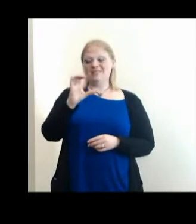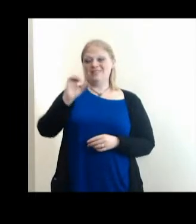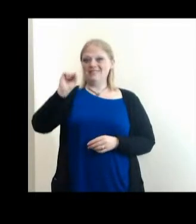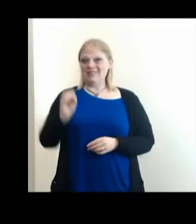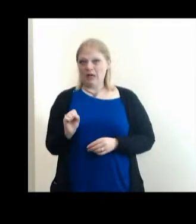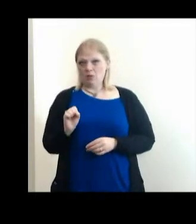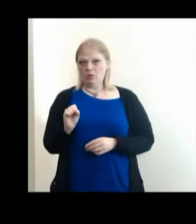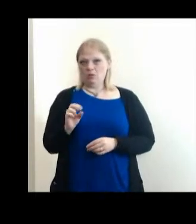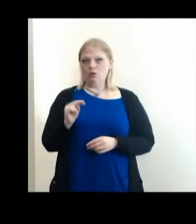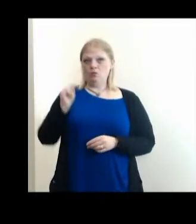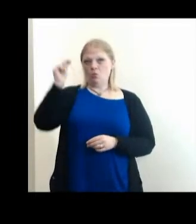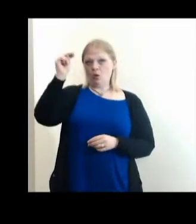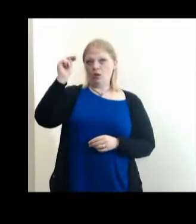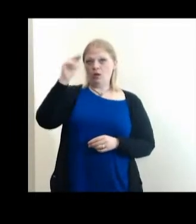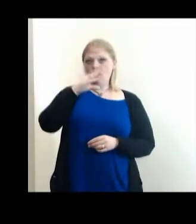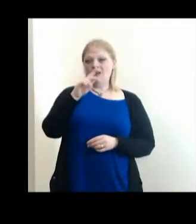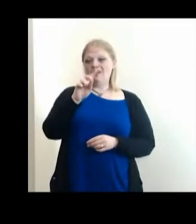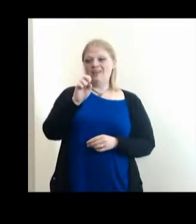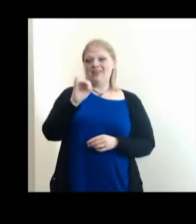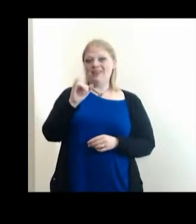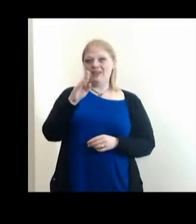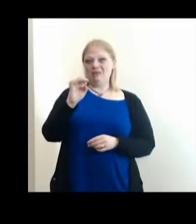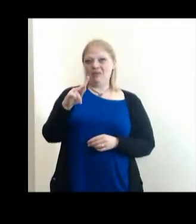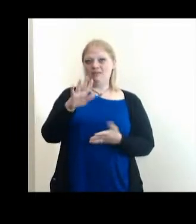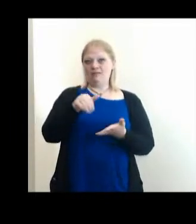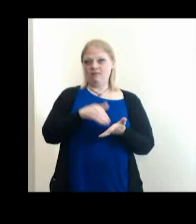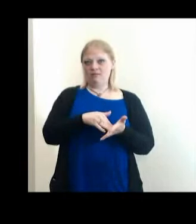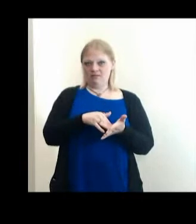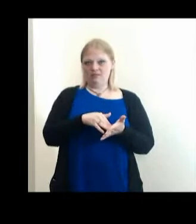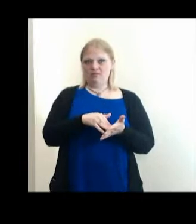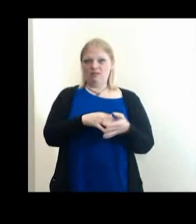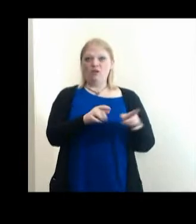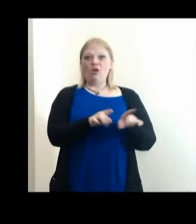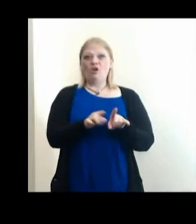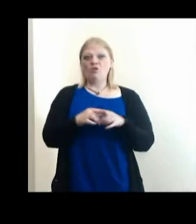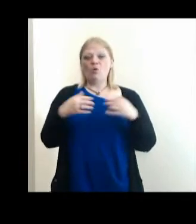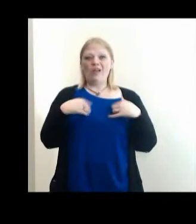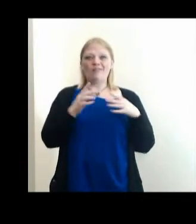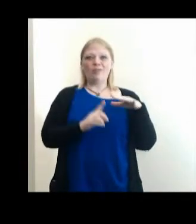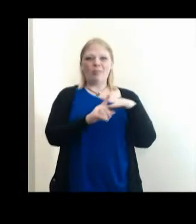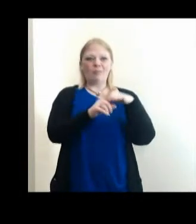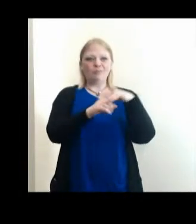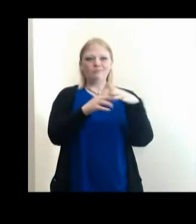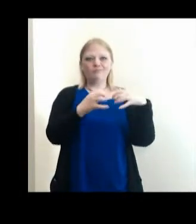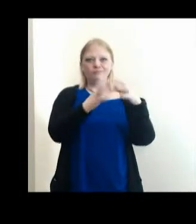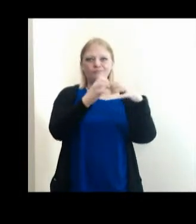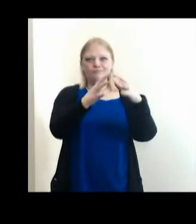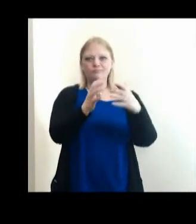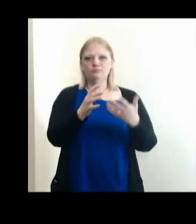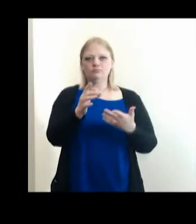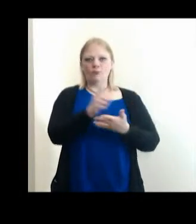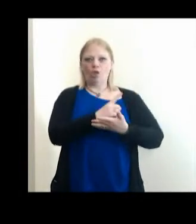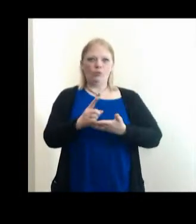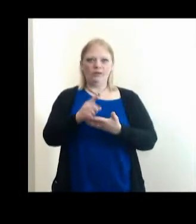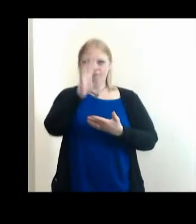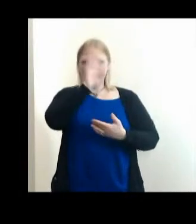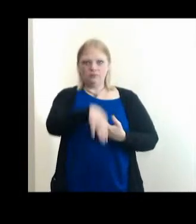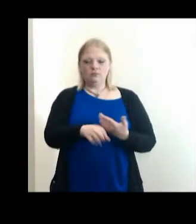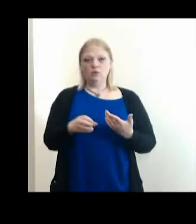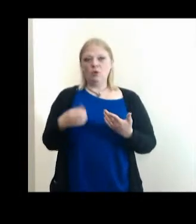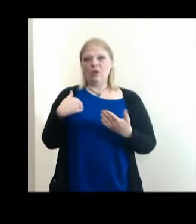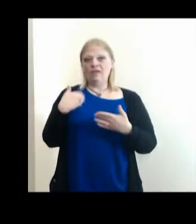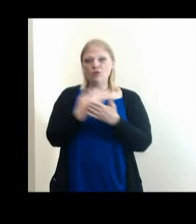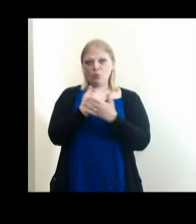SUNY ECC North, and the Key Bank Center. And then we also have pop-up clinics occurring throughout the week. So we have our